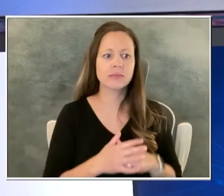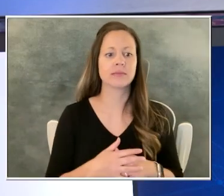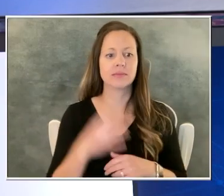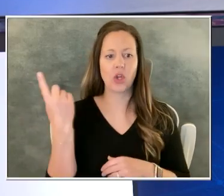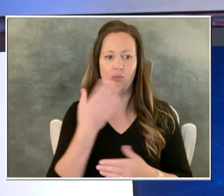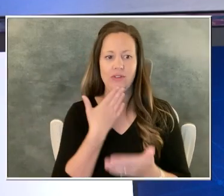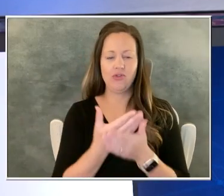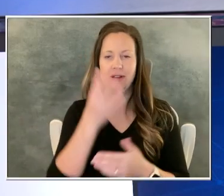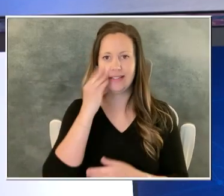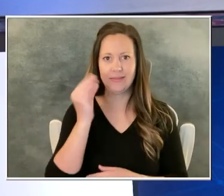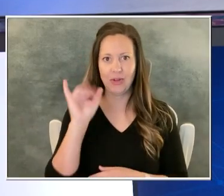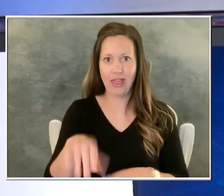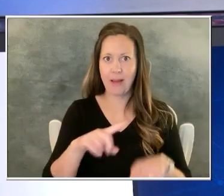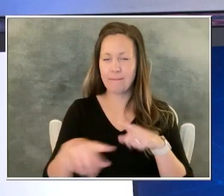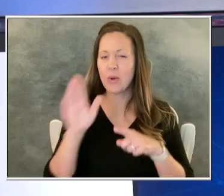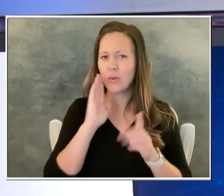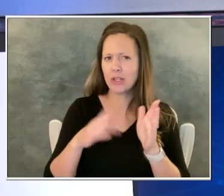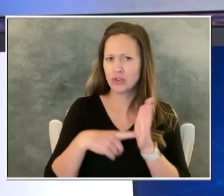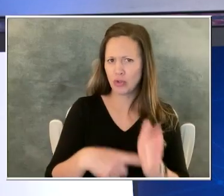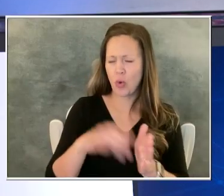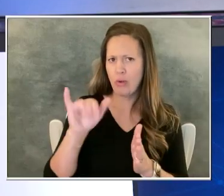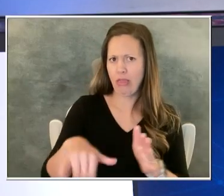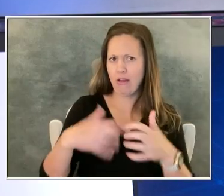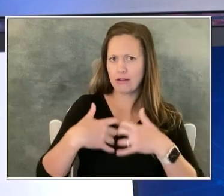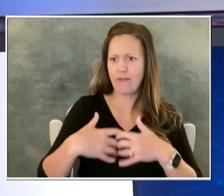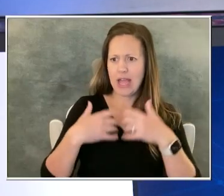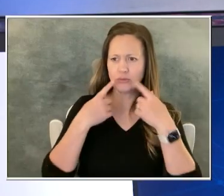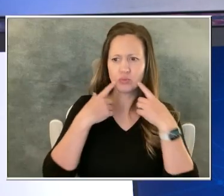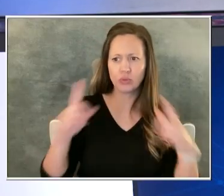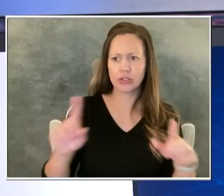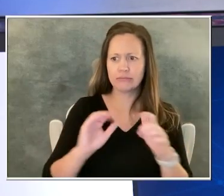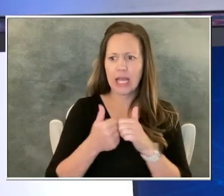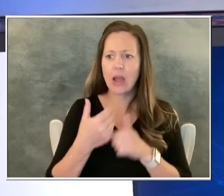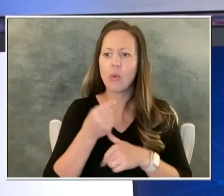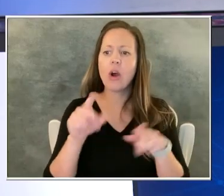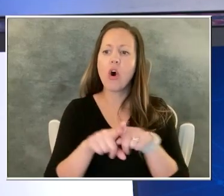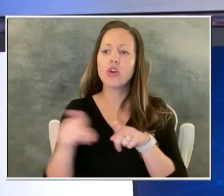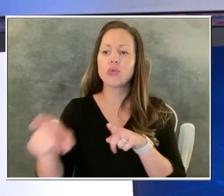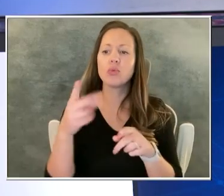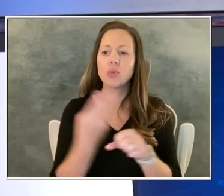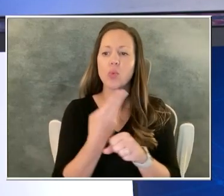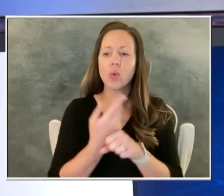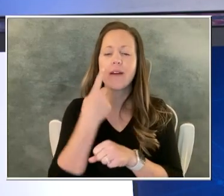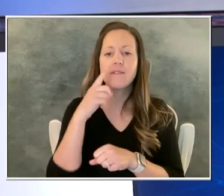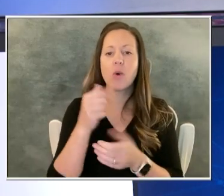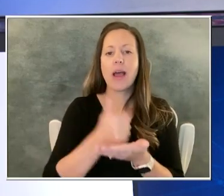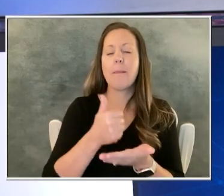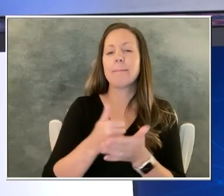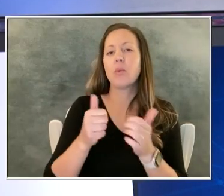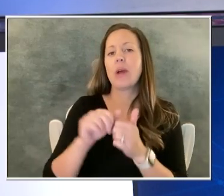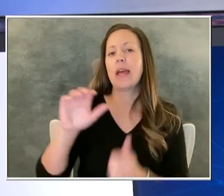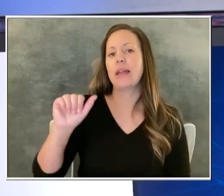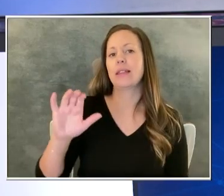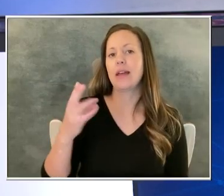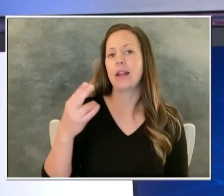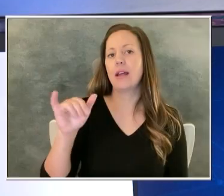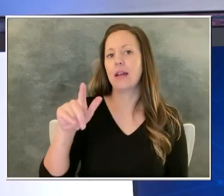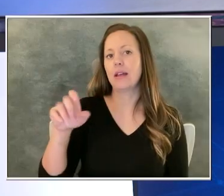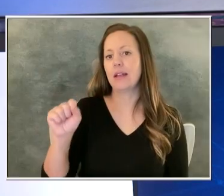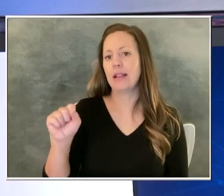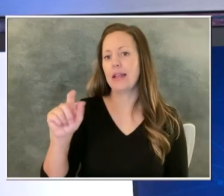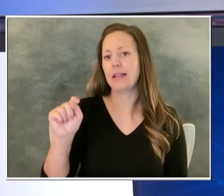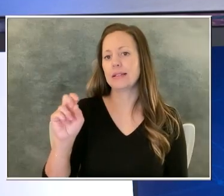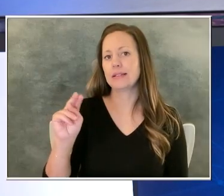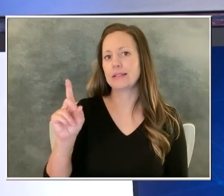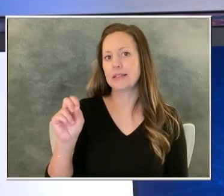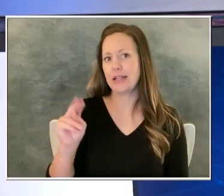this device works, and you use this to help his patients get relief from Achilles tendon pain. And just kind of a heads up, of course, this is a medical procedure,